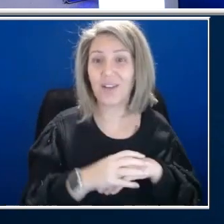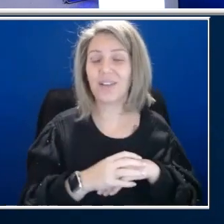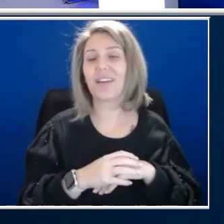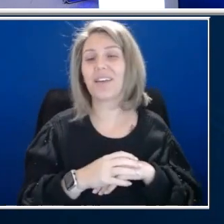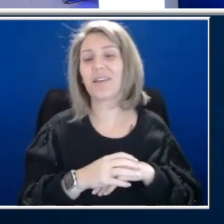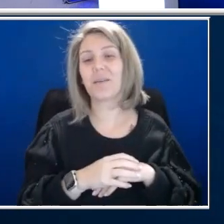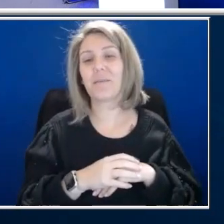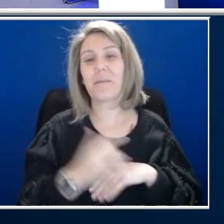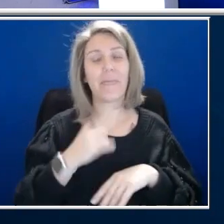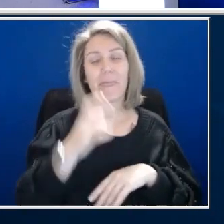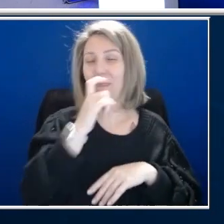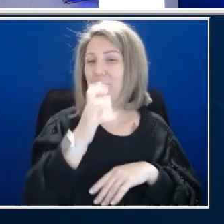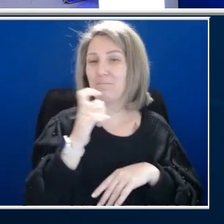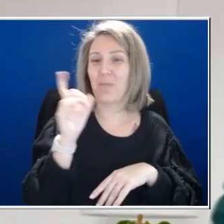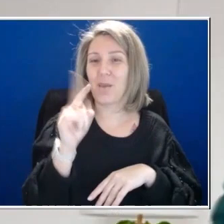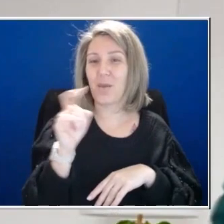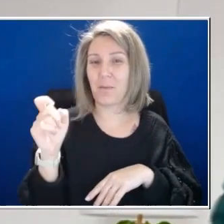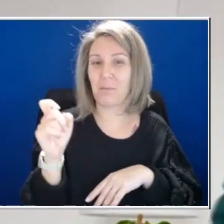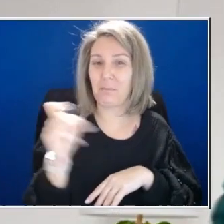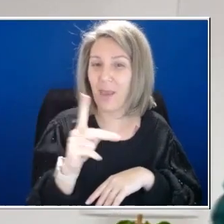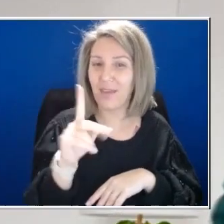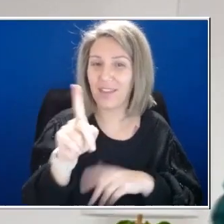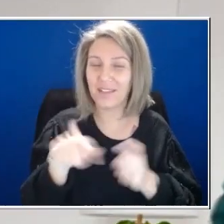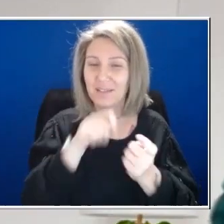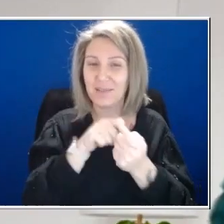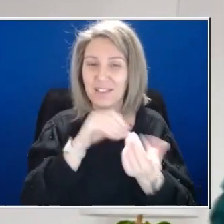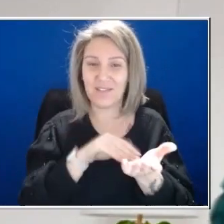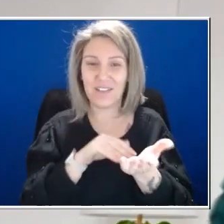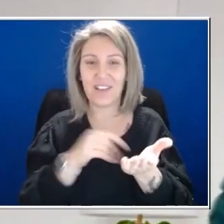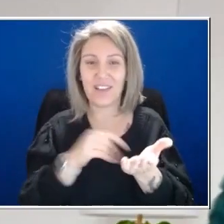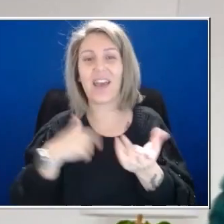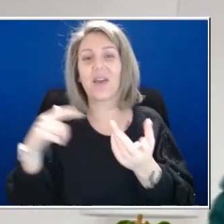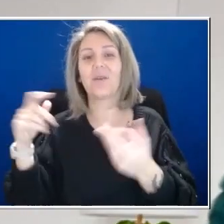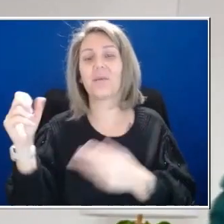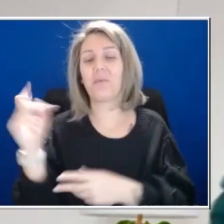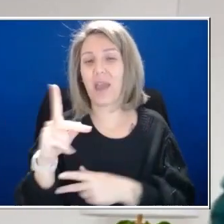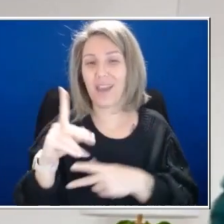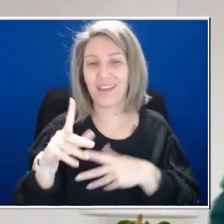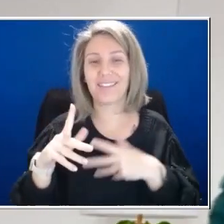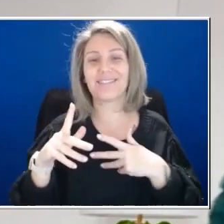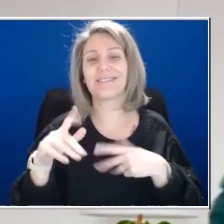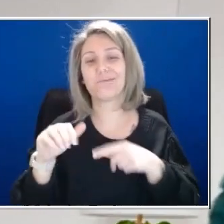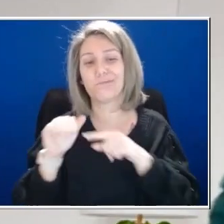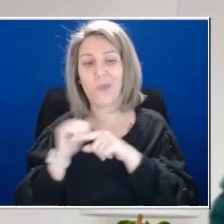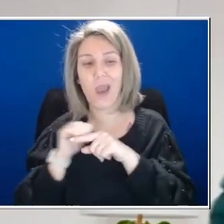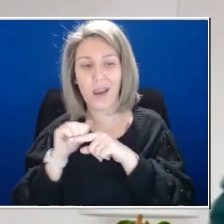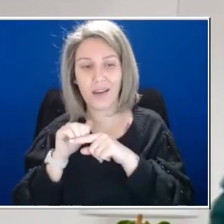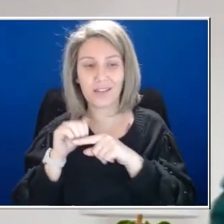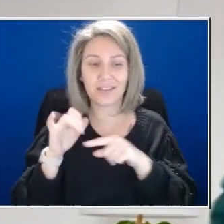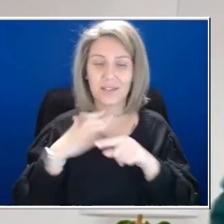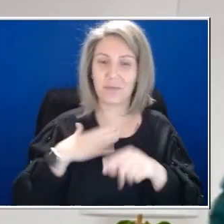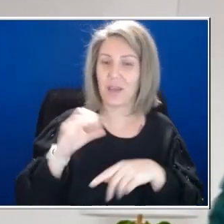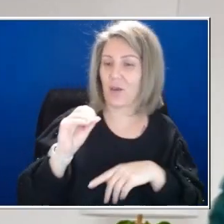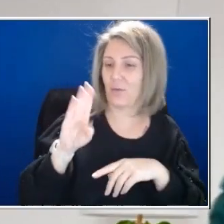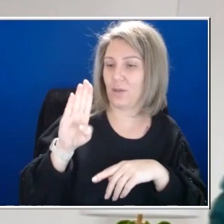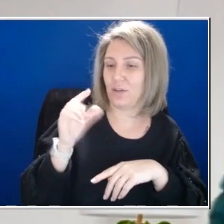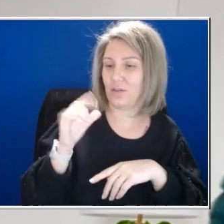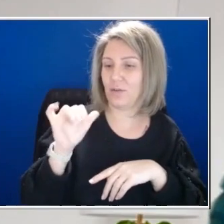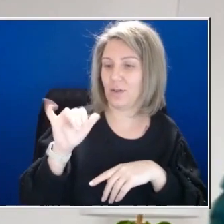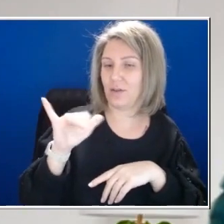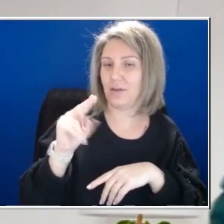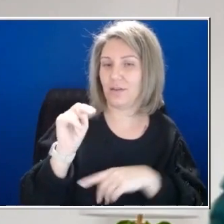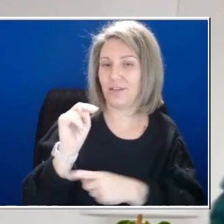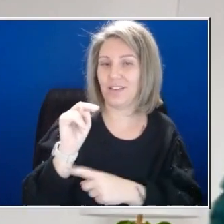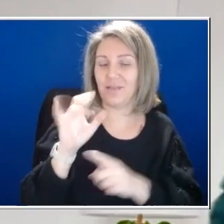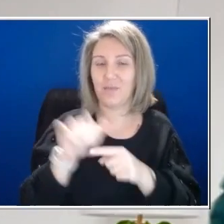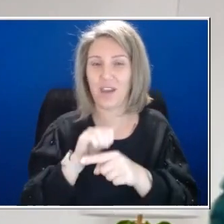I have not gone back to that specific doctor. I did go back to the practice because that has been my OBGYN practice. And